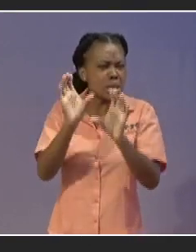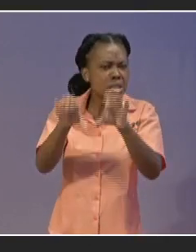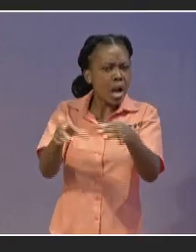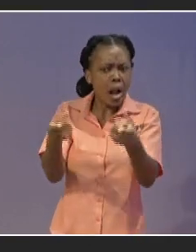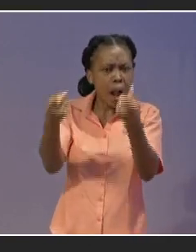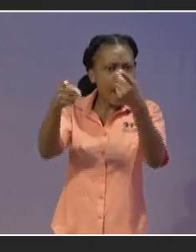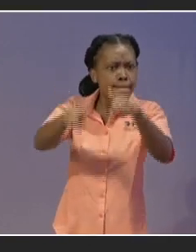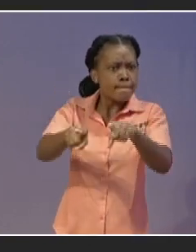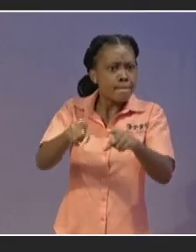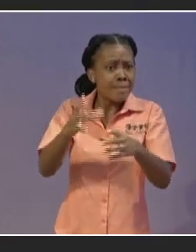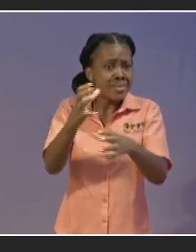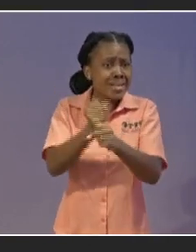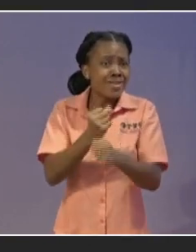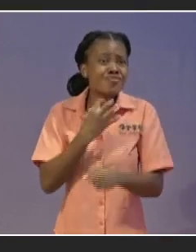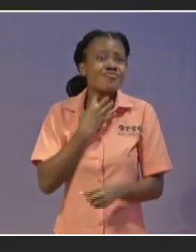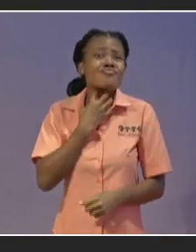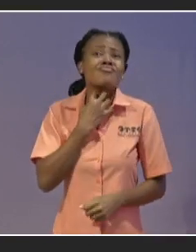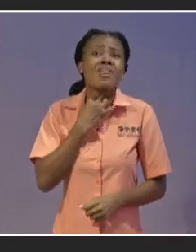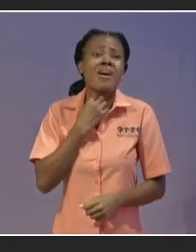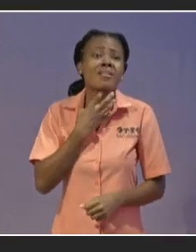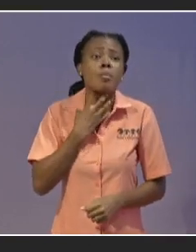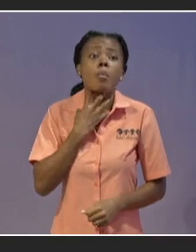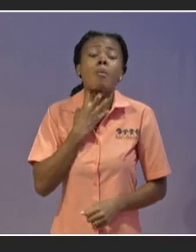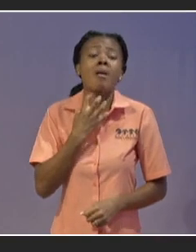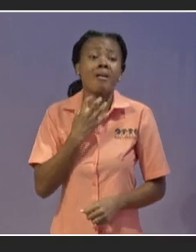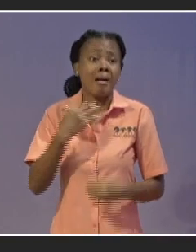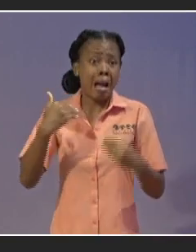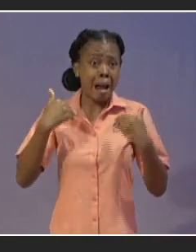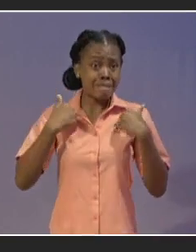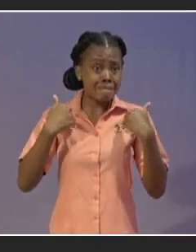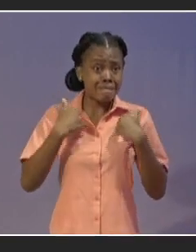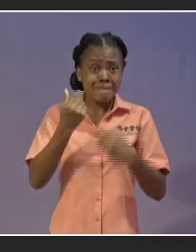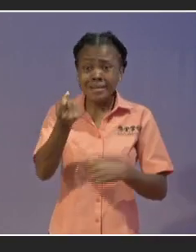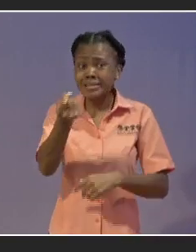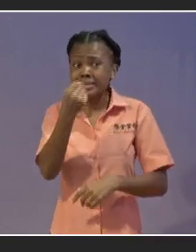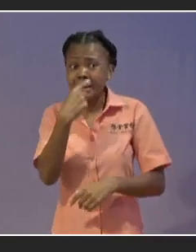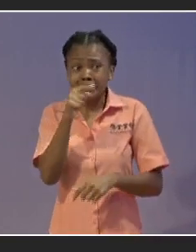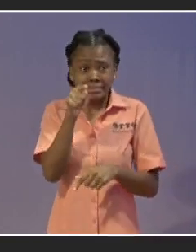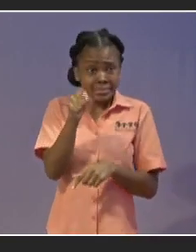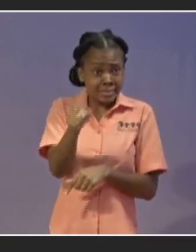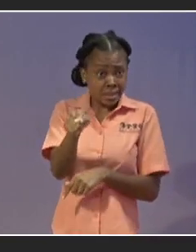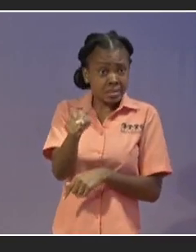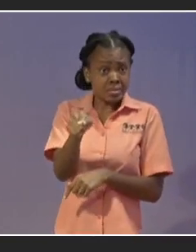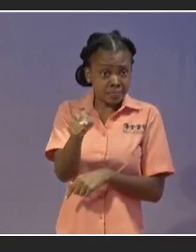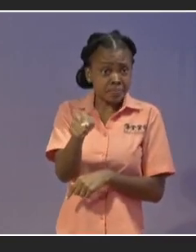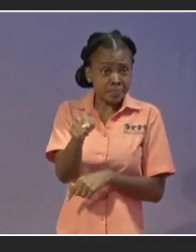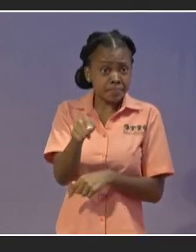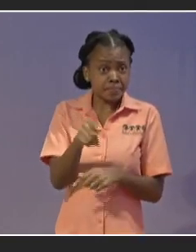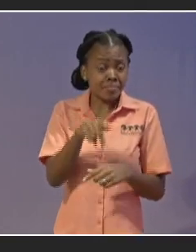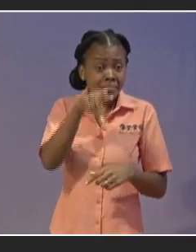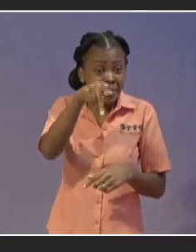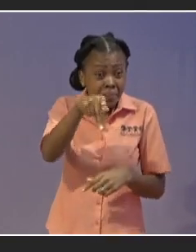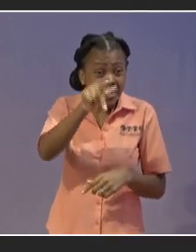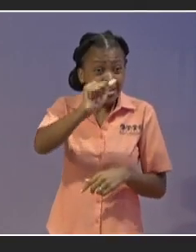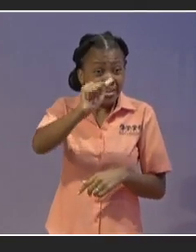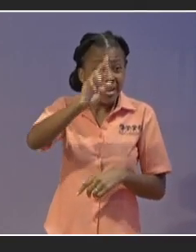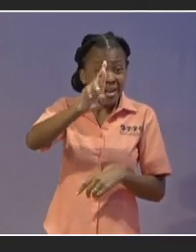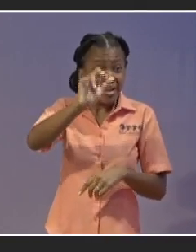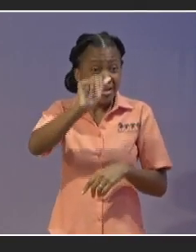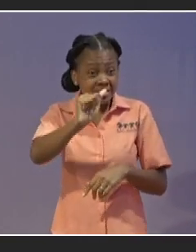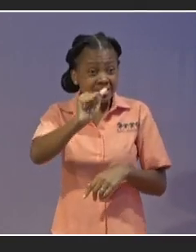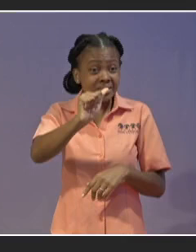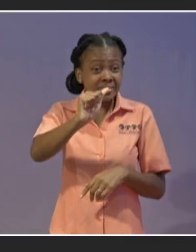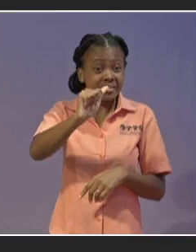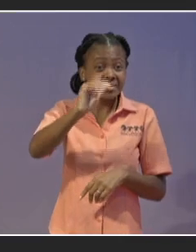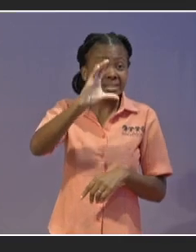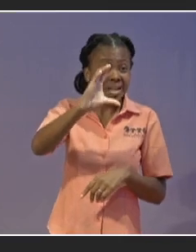dehydrated. So you have your ibuprofen, your paracetamol, your vitamin C. You also make sure you have your G-Sol or whatever rehydration you